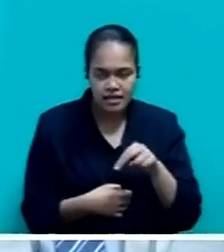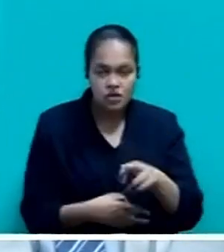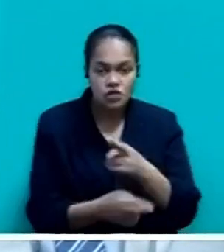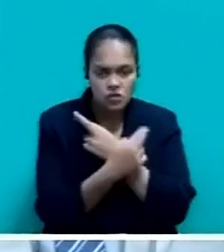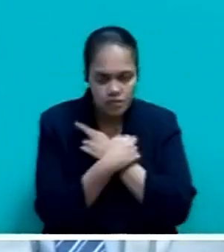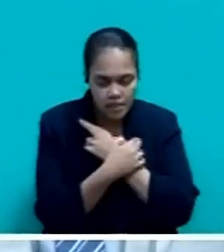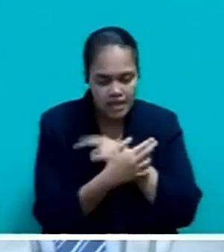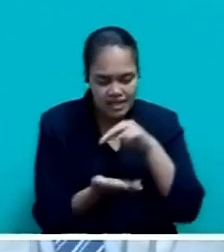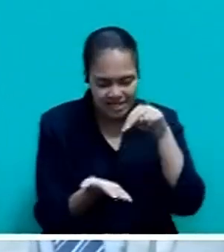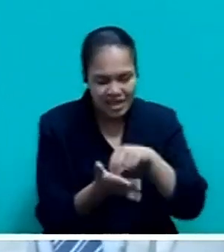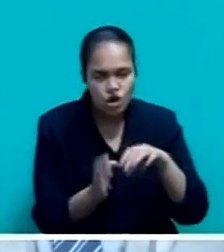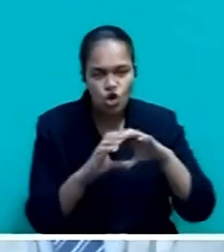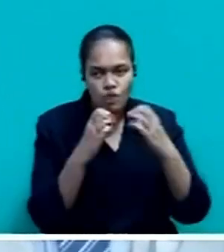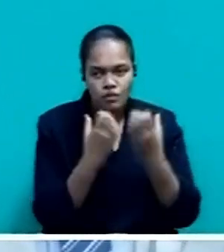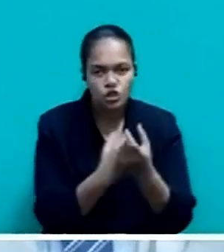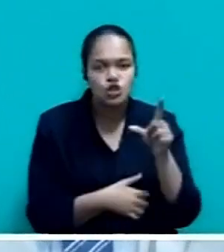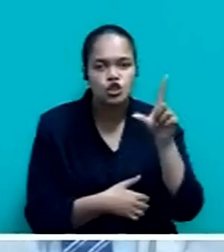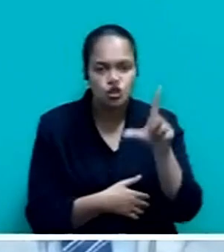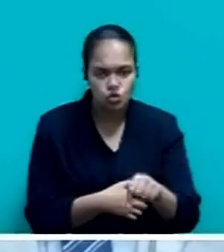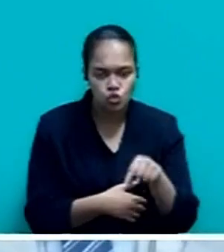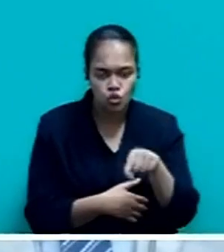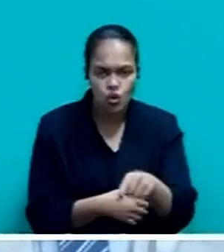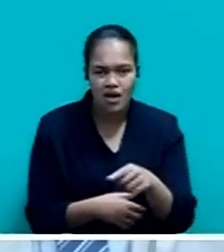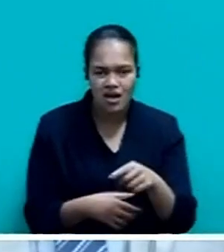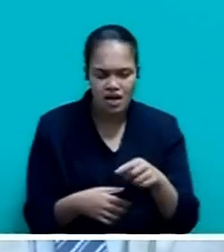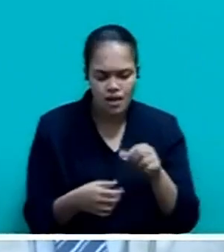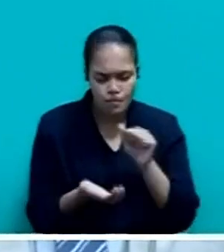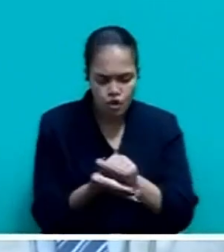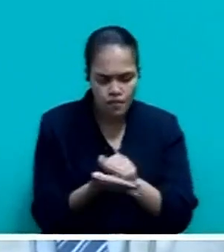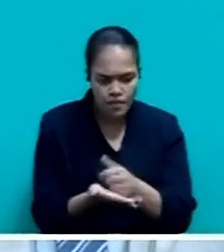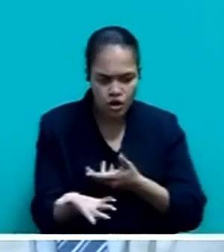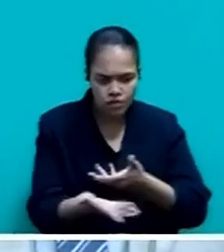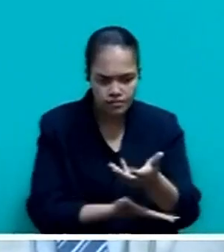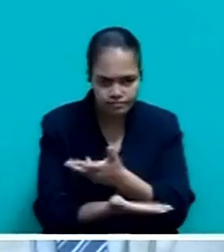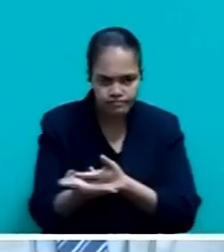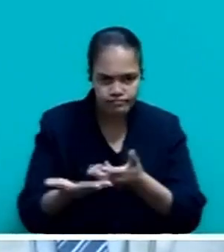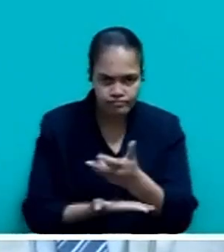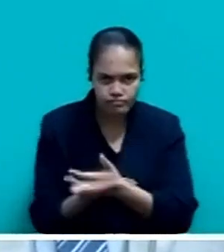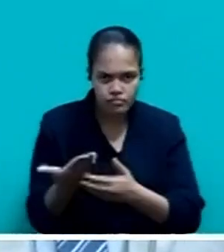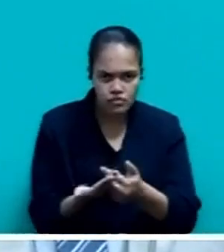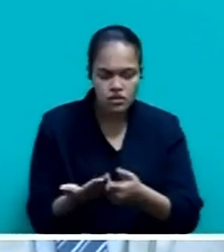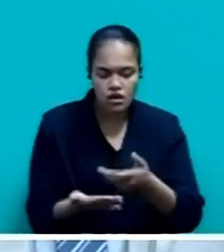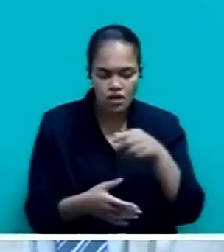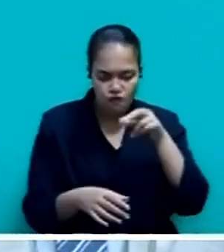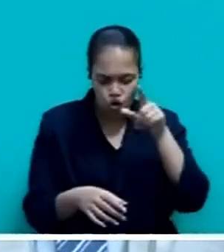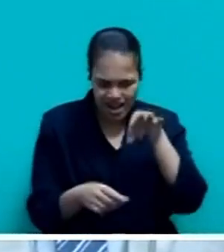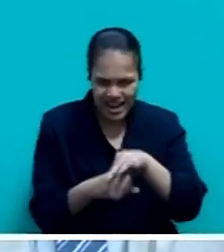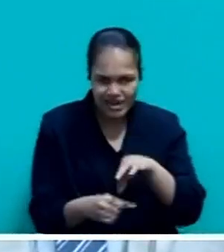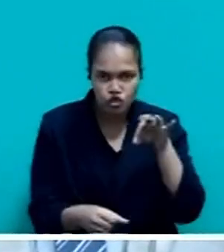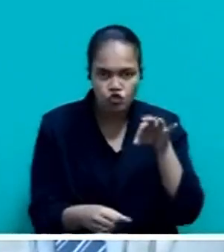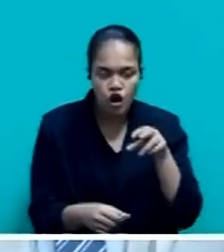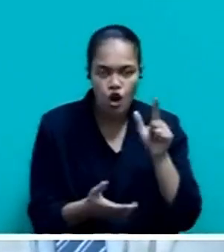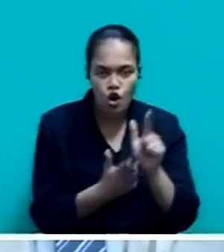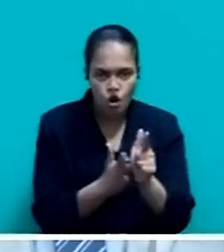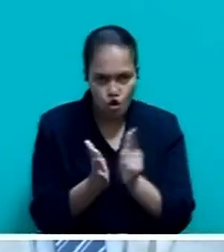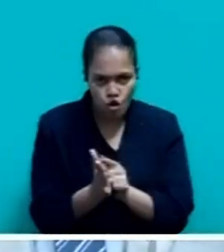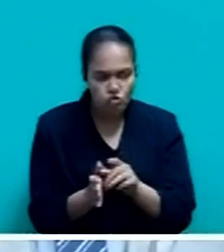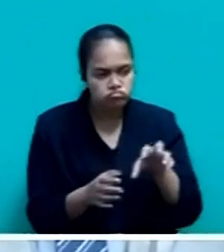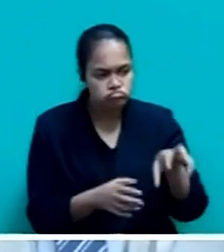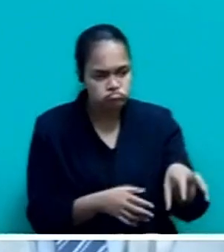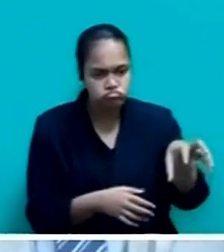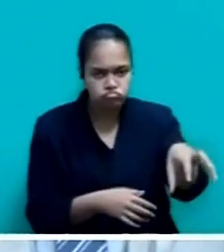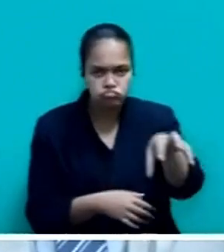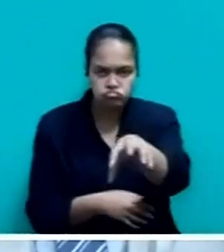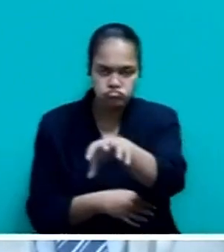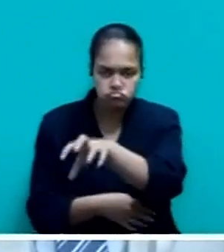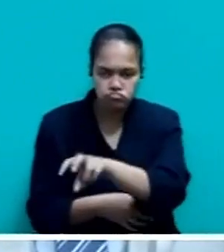that should do the necessary consultation on this electoral law that move around the country